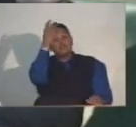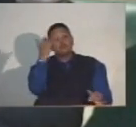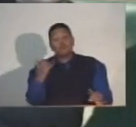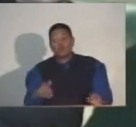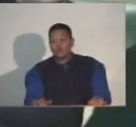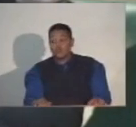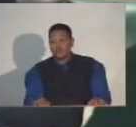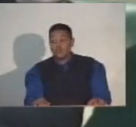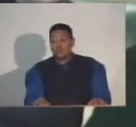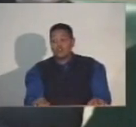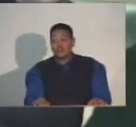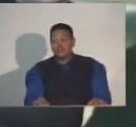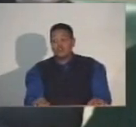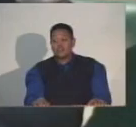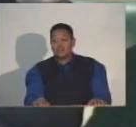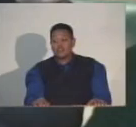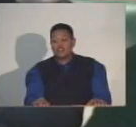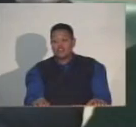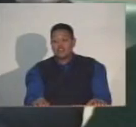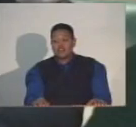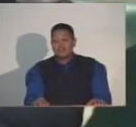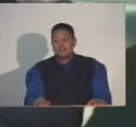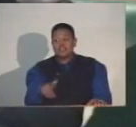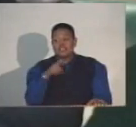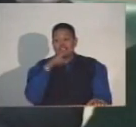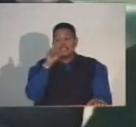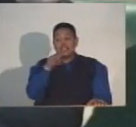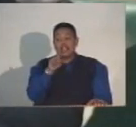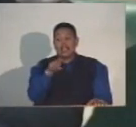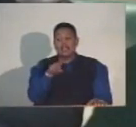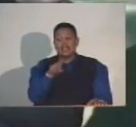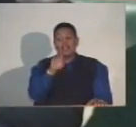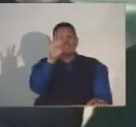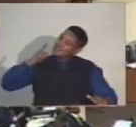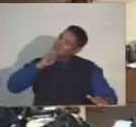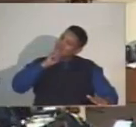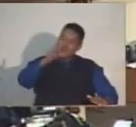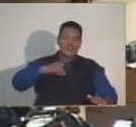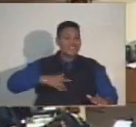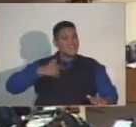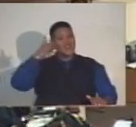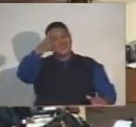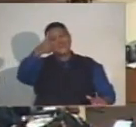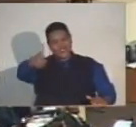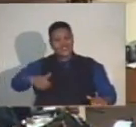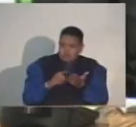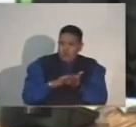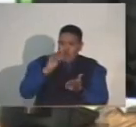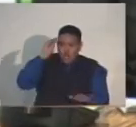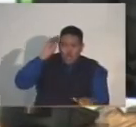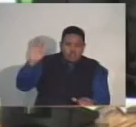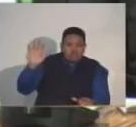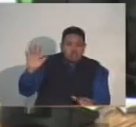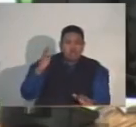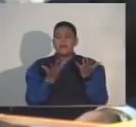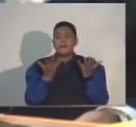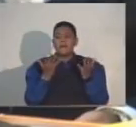There is no need for this to go beyond $45 if $2 is added in taxes. So what was government's thinking behind